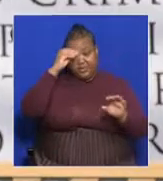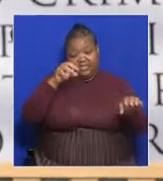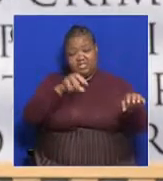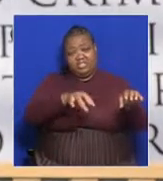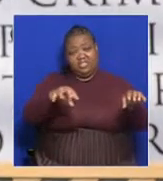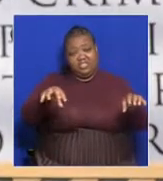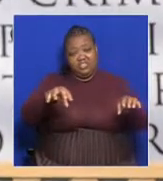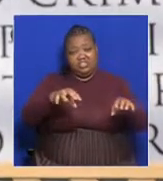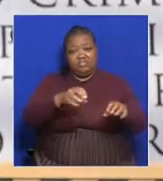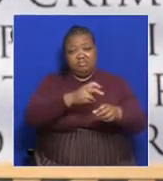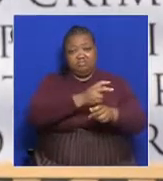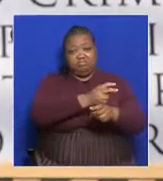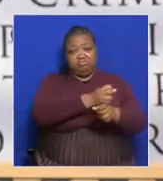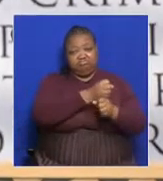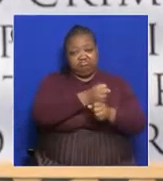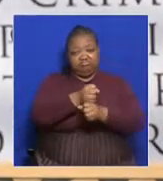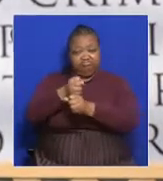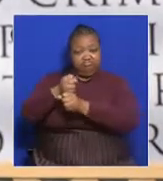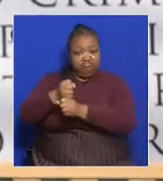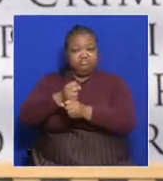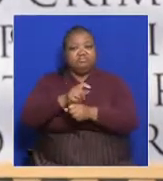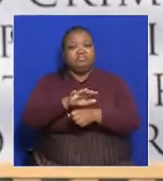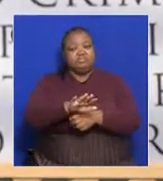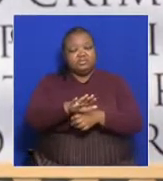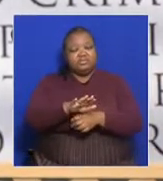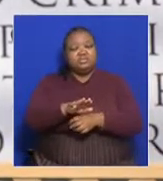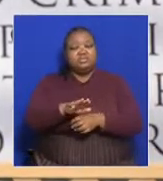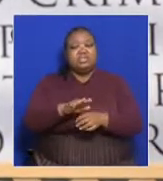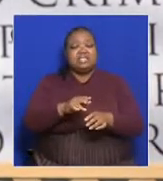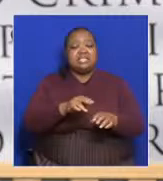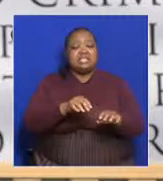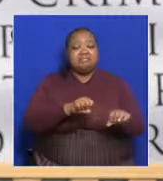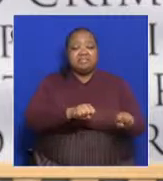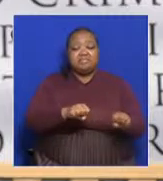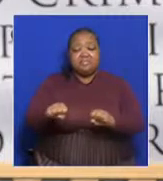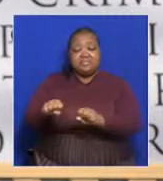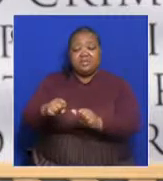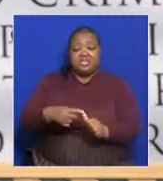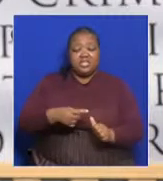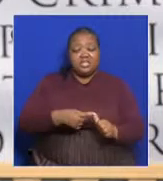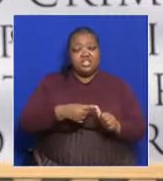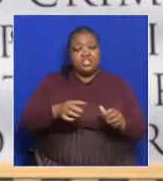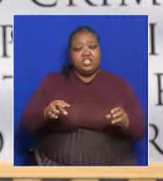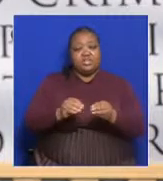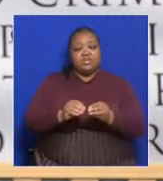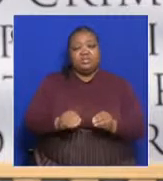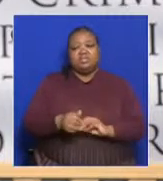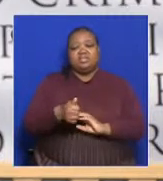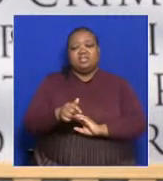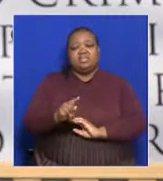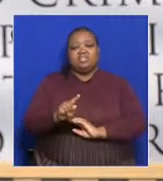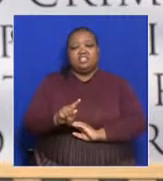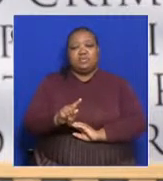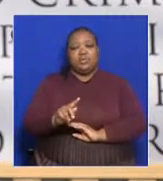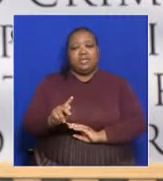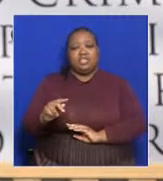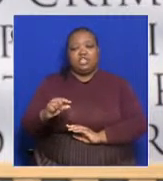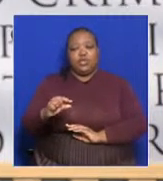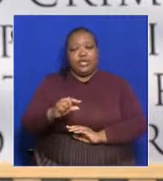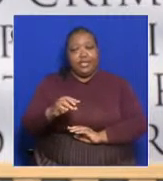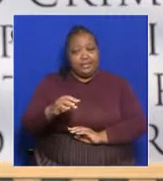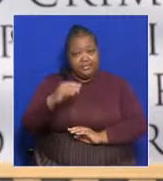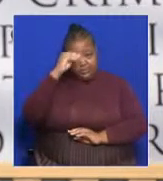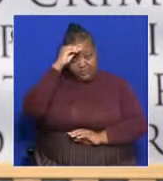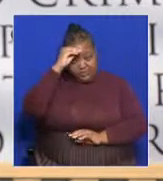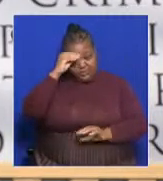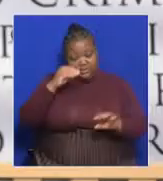major seizures, my calculation is a total of plus minus 61 kilograms in all police stations. I must say,